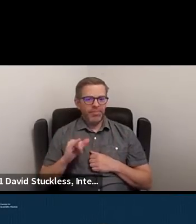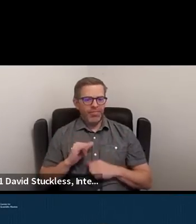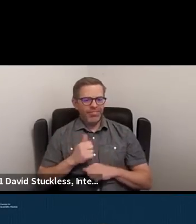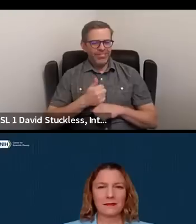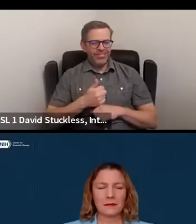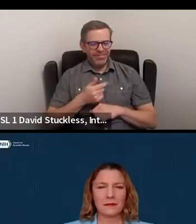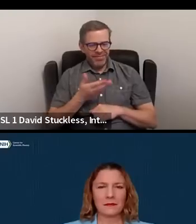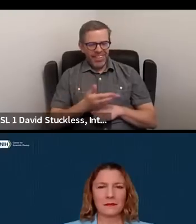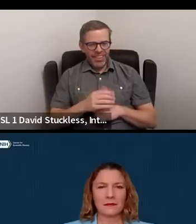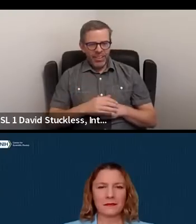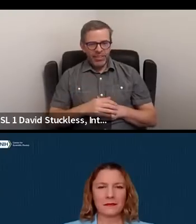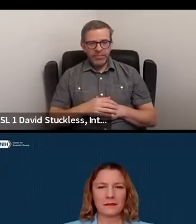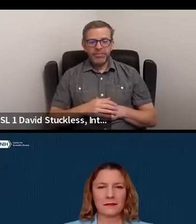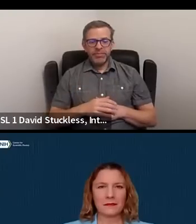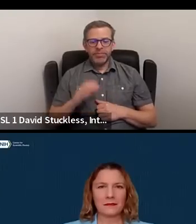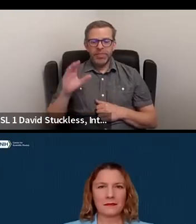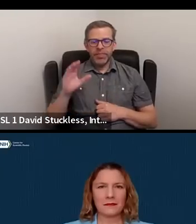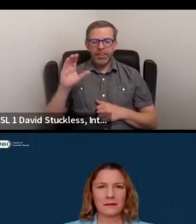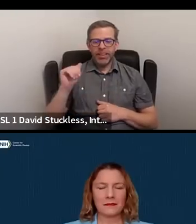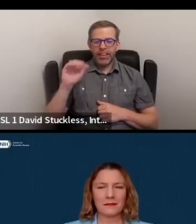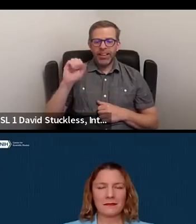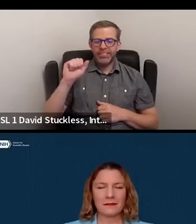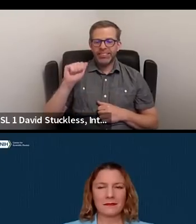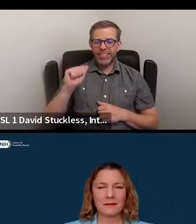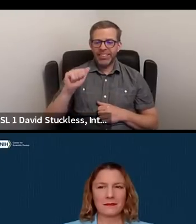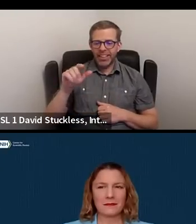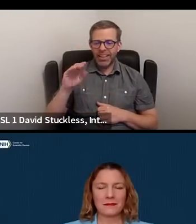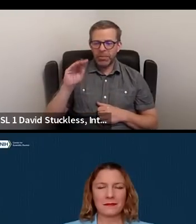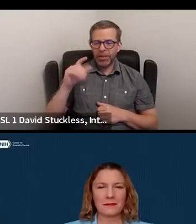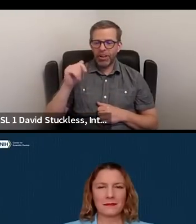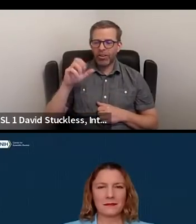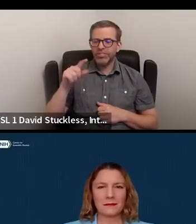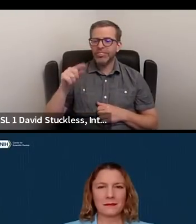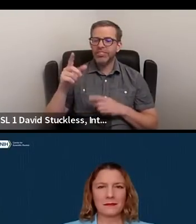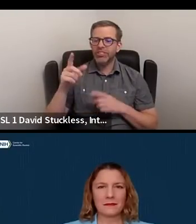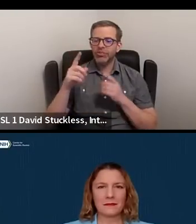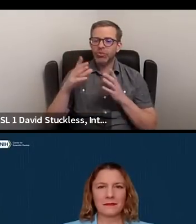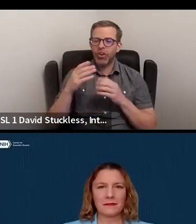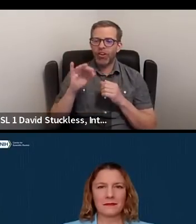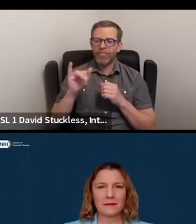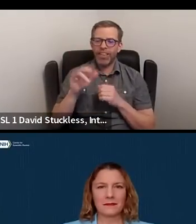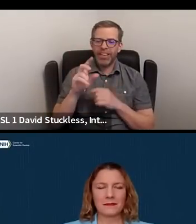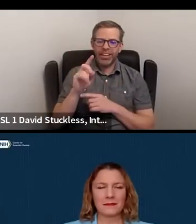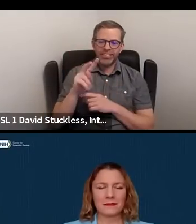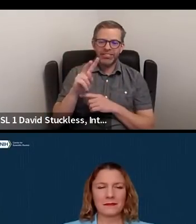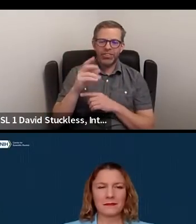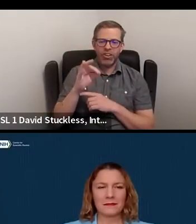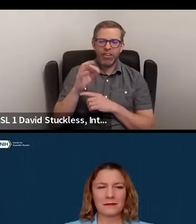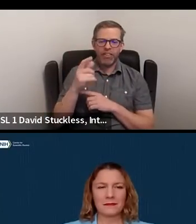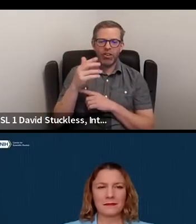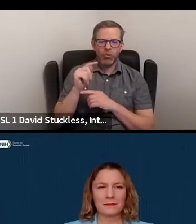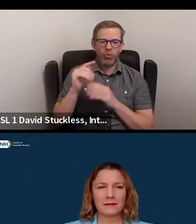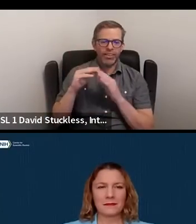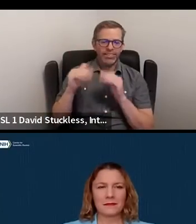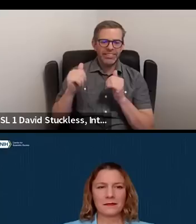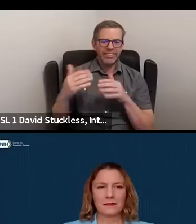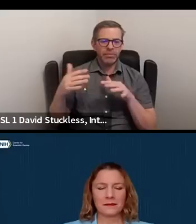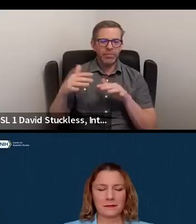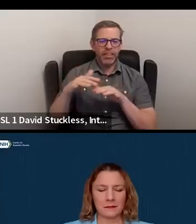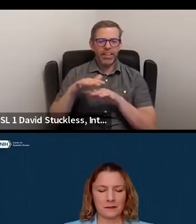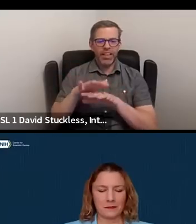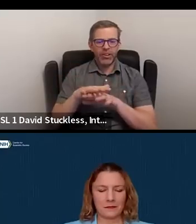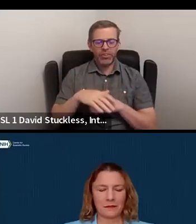located. We've got Kasima Garst, who is the director of the Division of Grant Systems